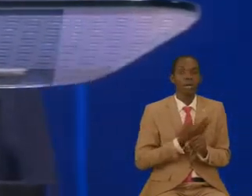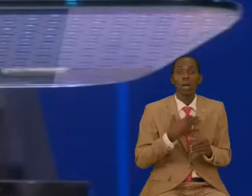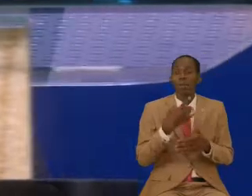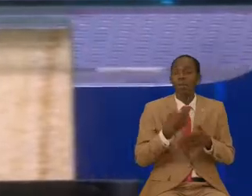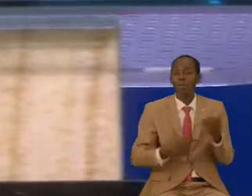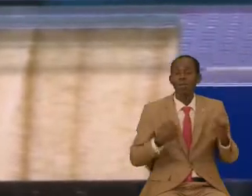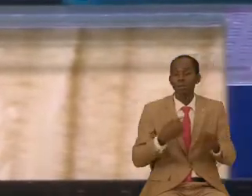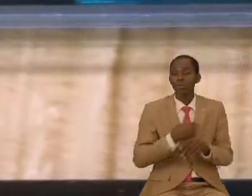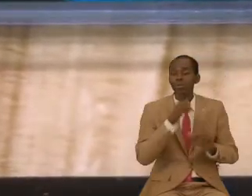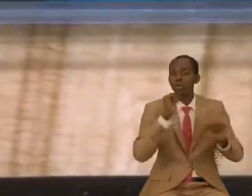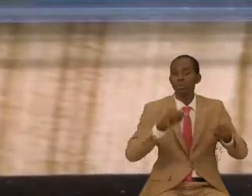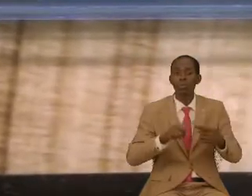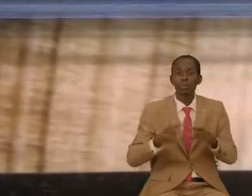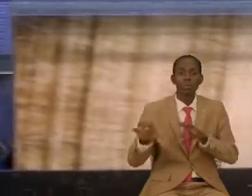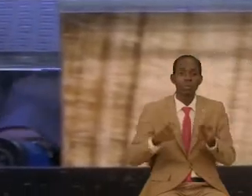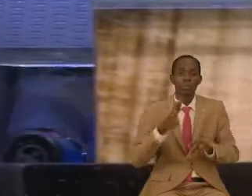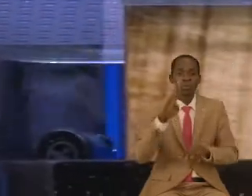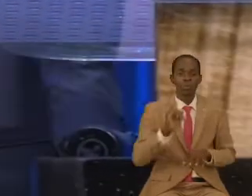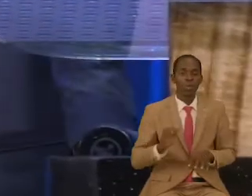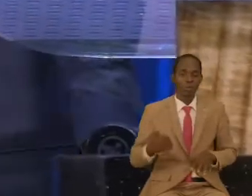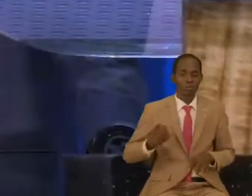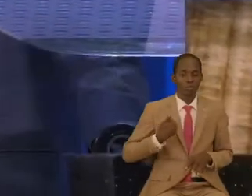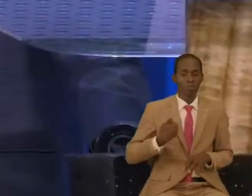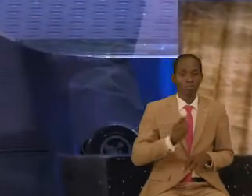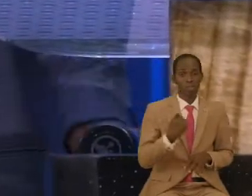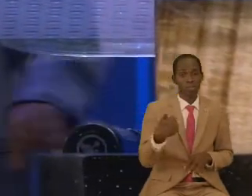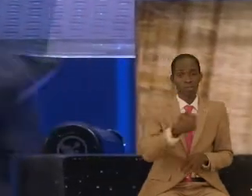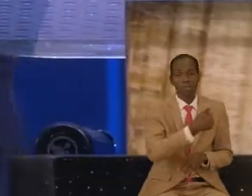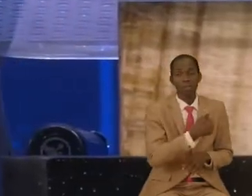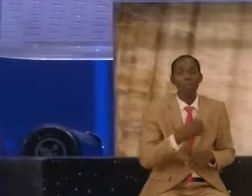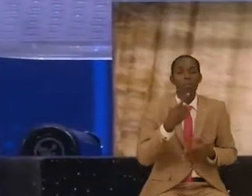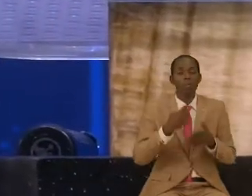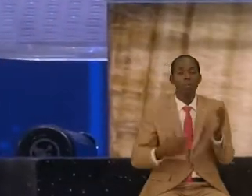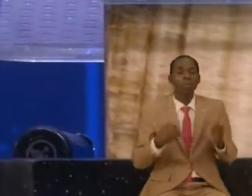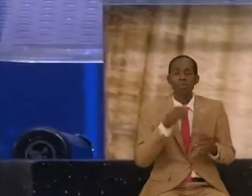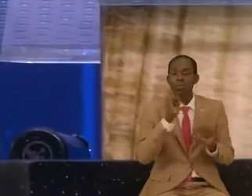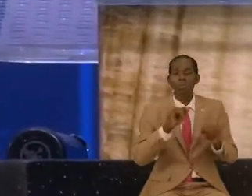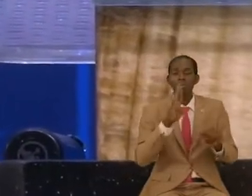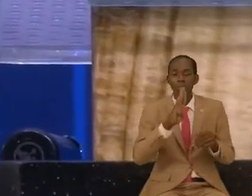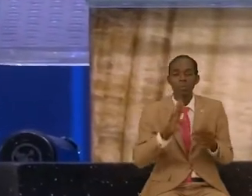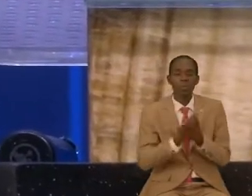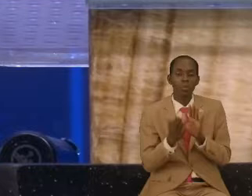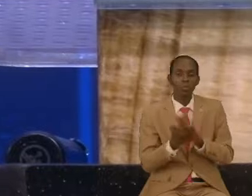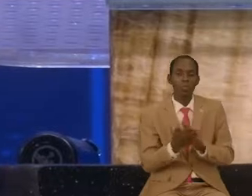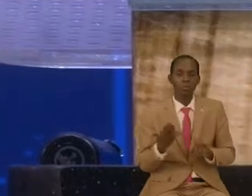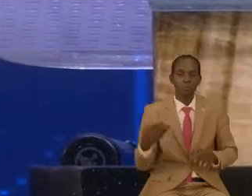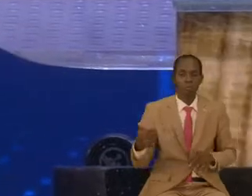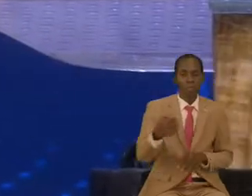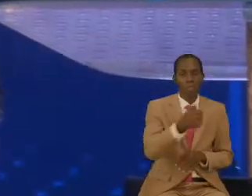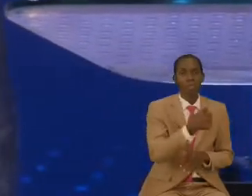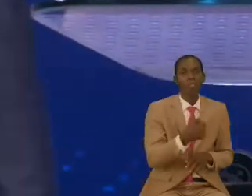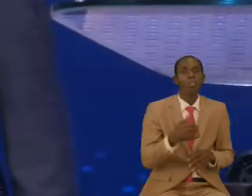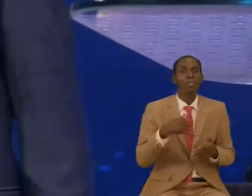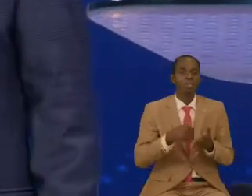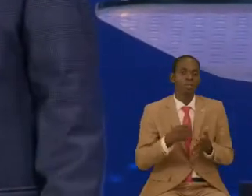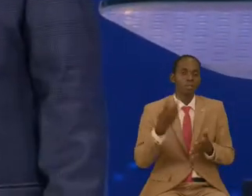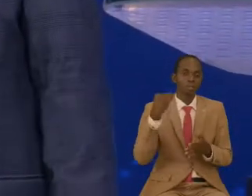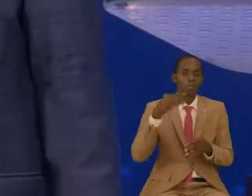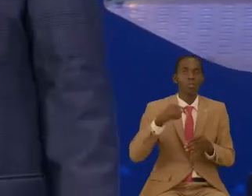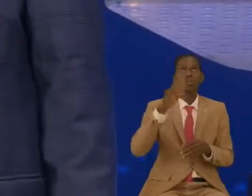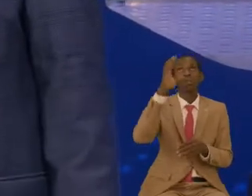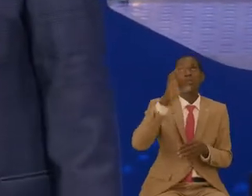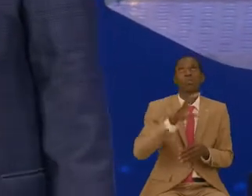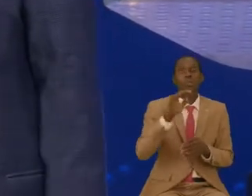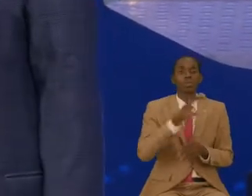have done by ourselves, what we couldn't have been by ourselves, is the cross of Christ.